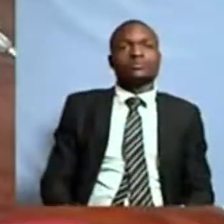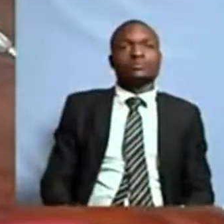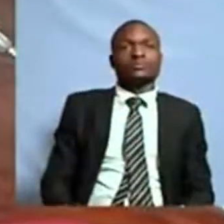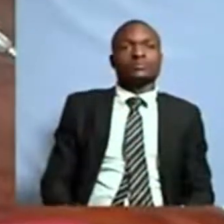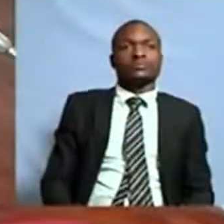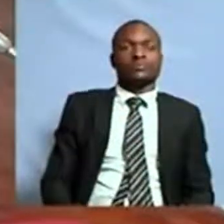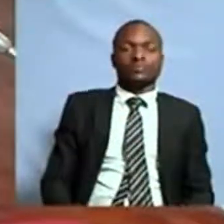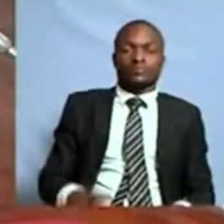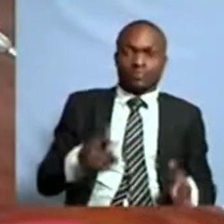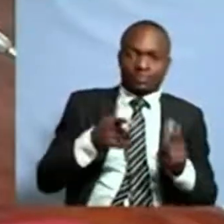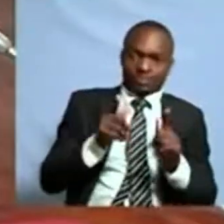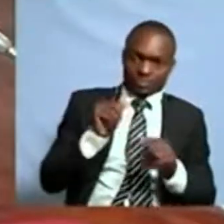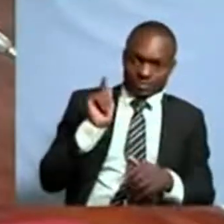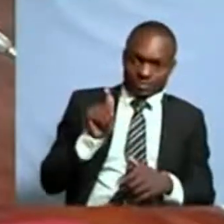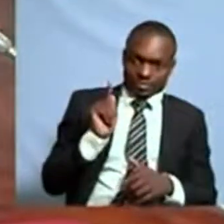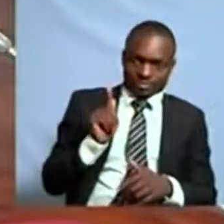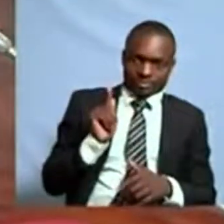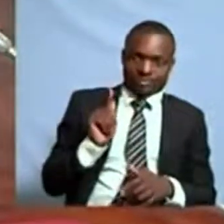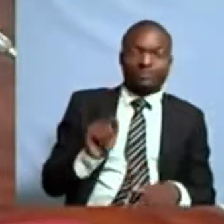Let me,